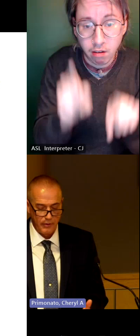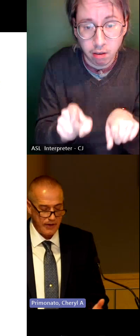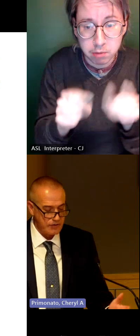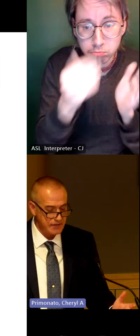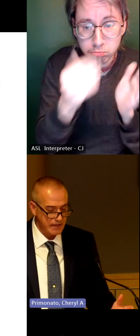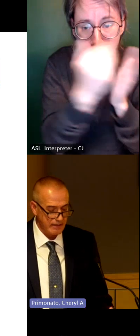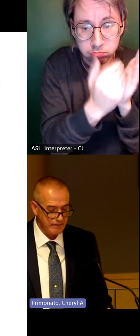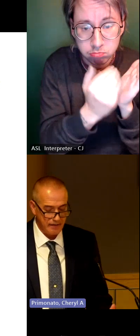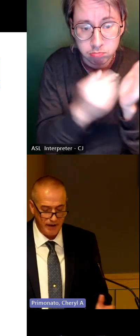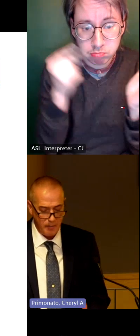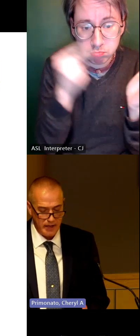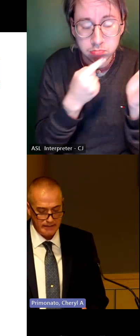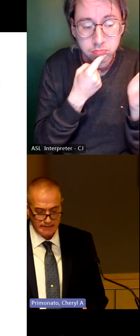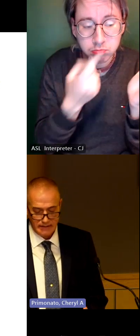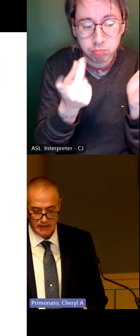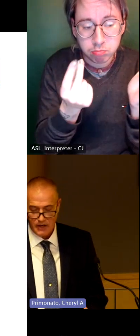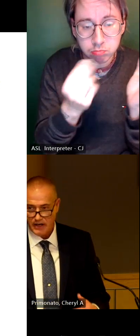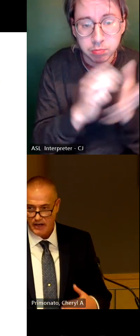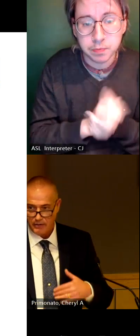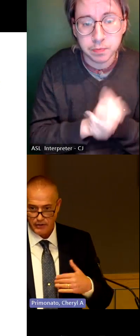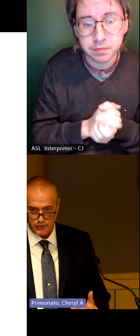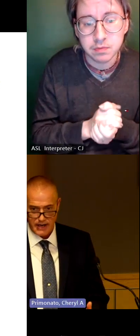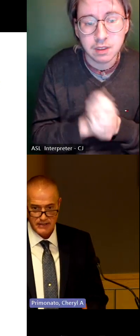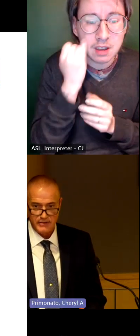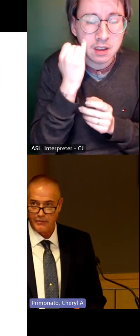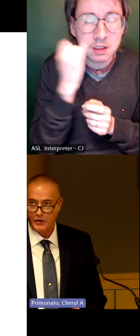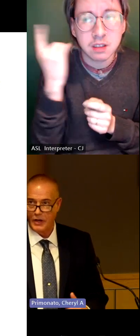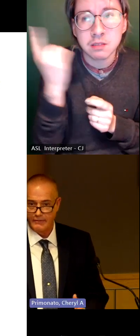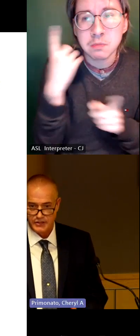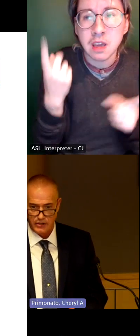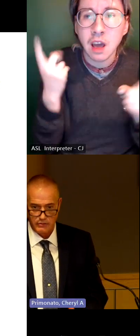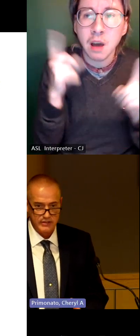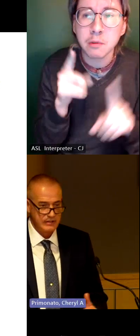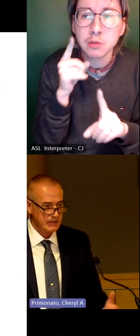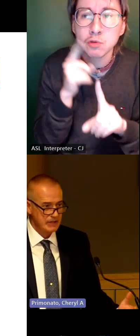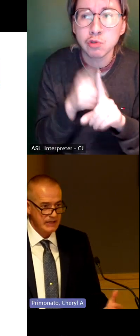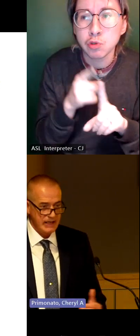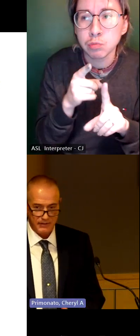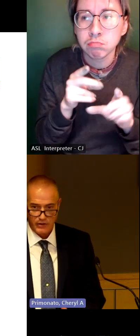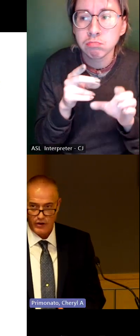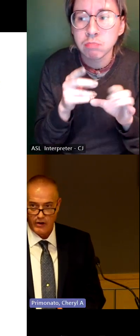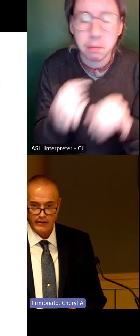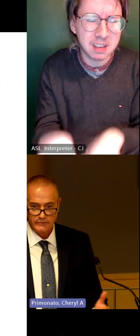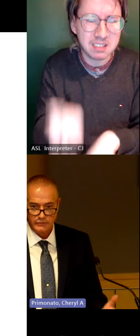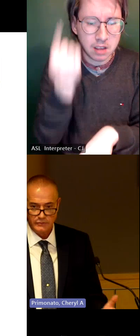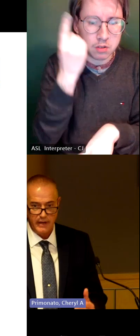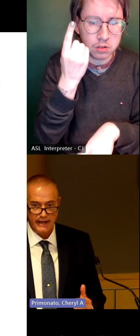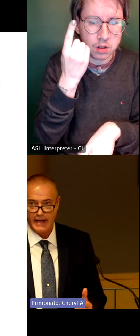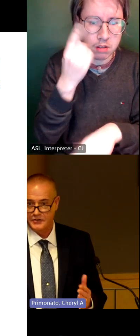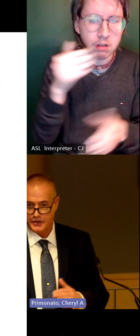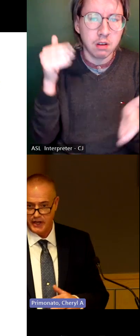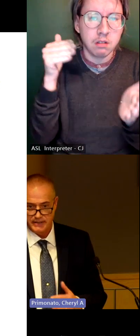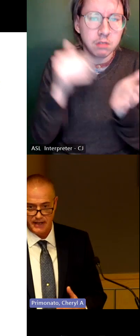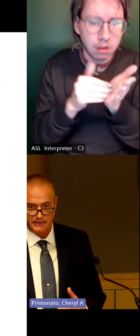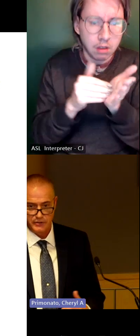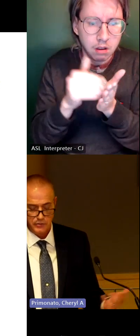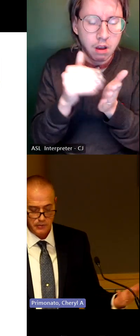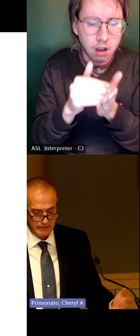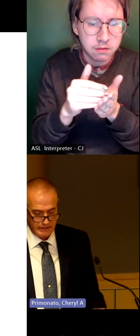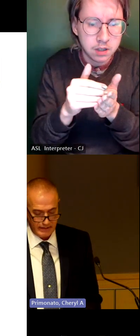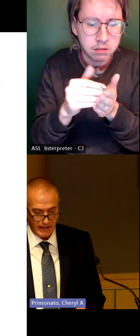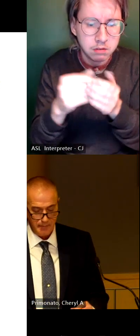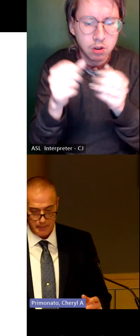the operators, the environment, and their trends. Are there a lot of assaults? If there are, what mitigations are you going to